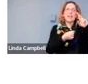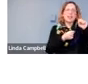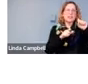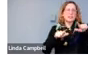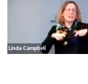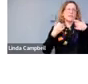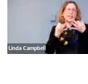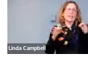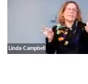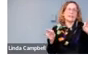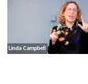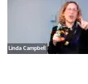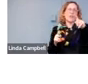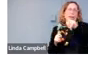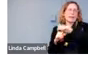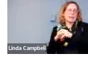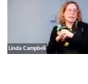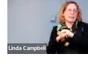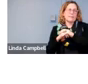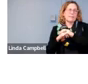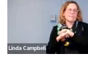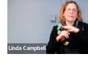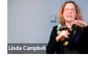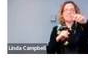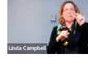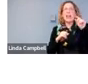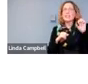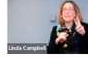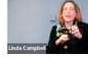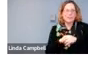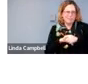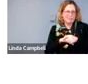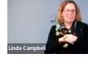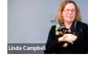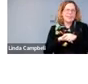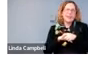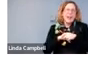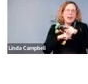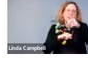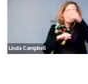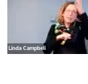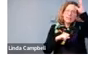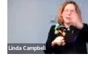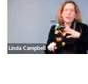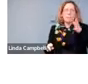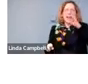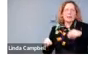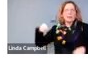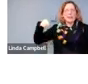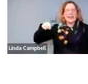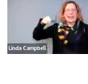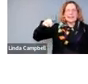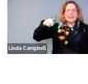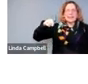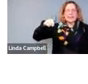They have about 30,000 vectors a year. And